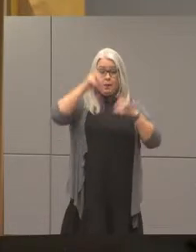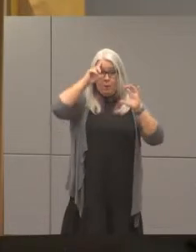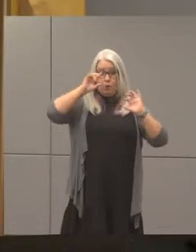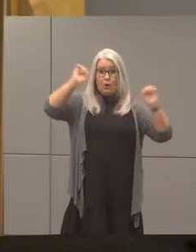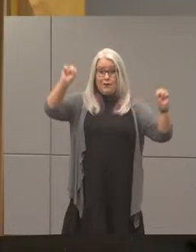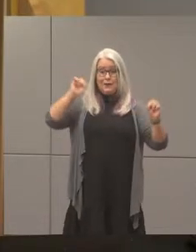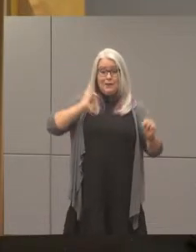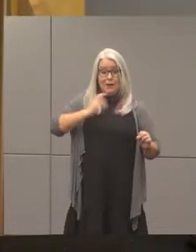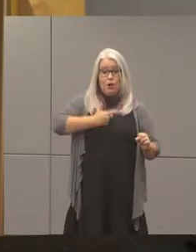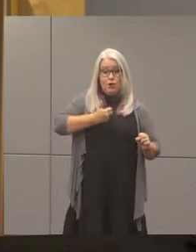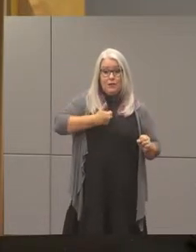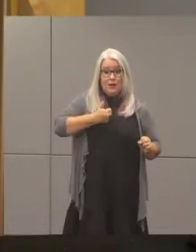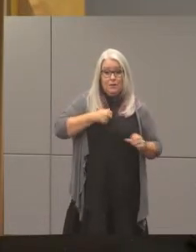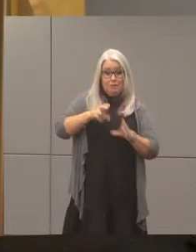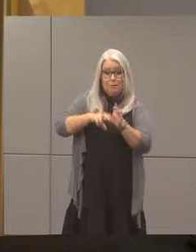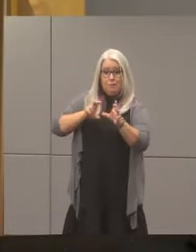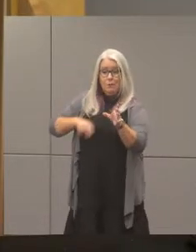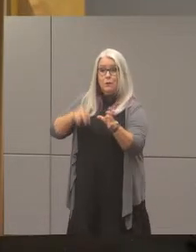it.